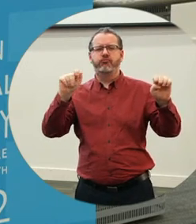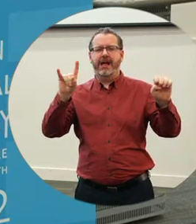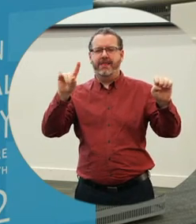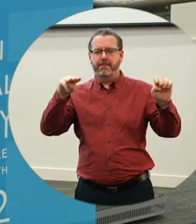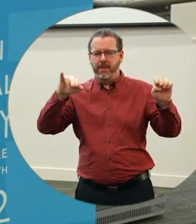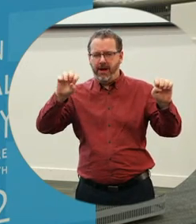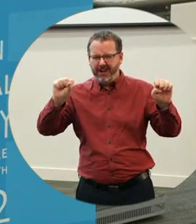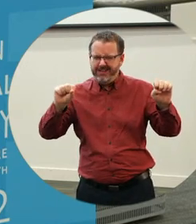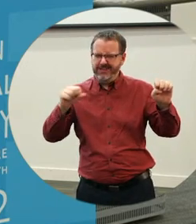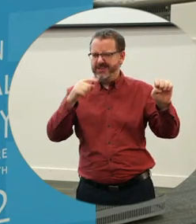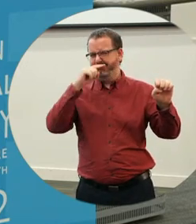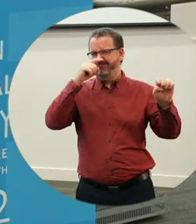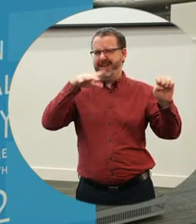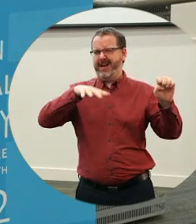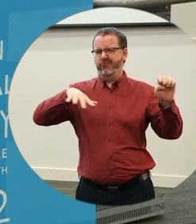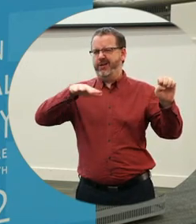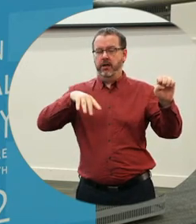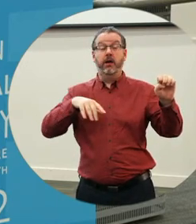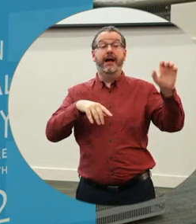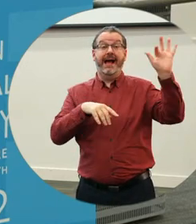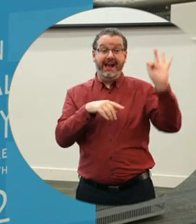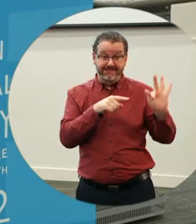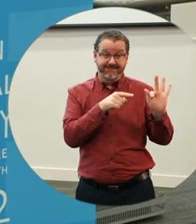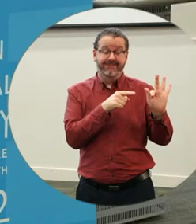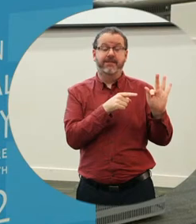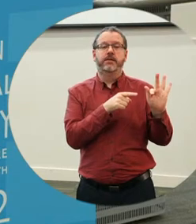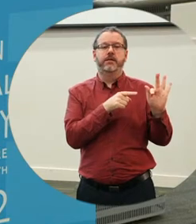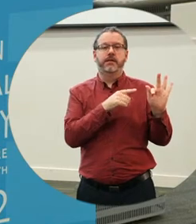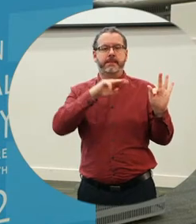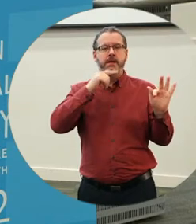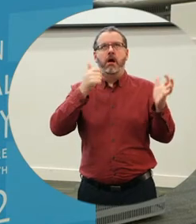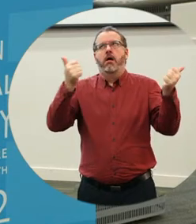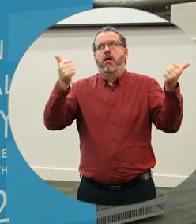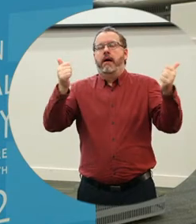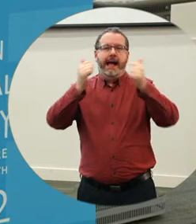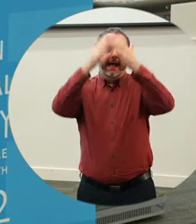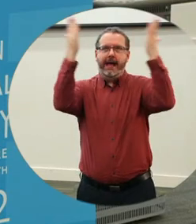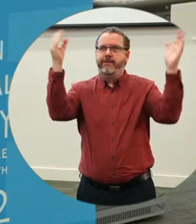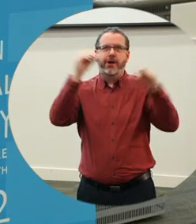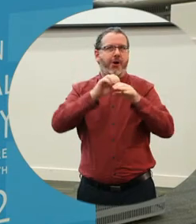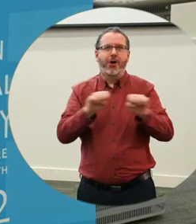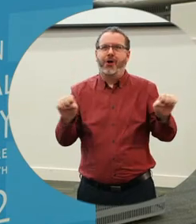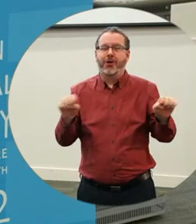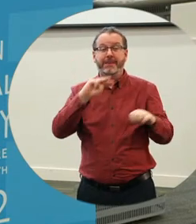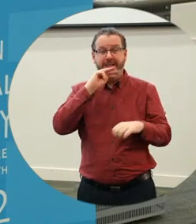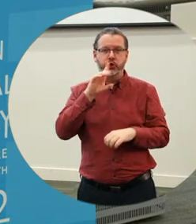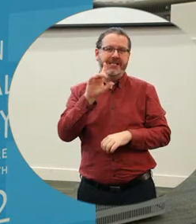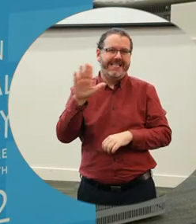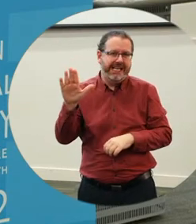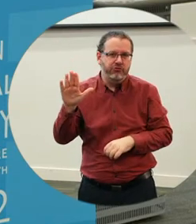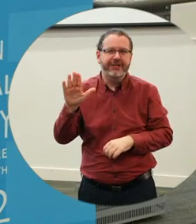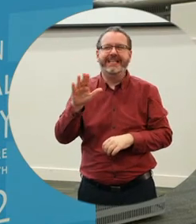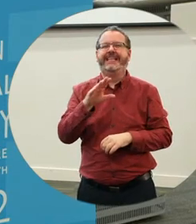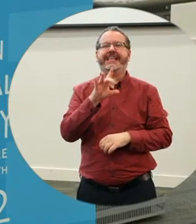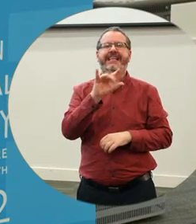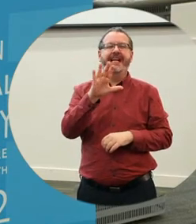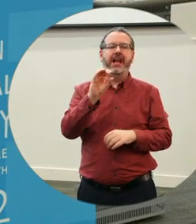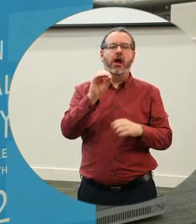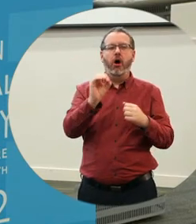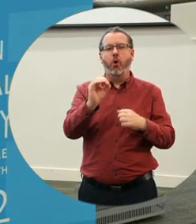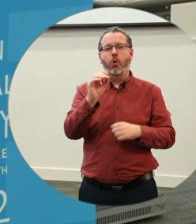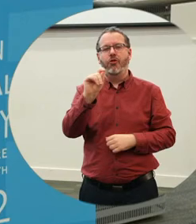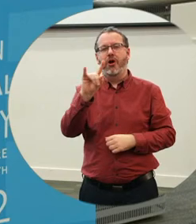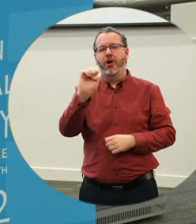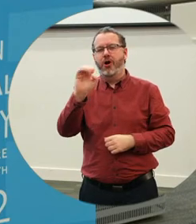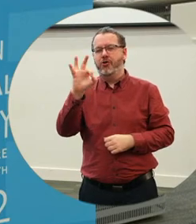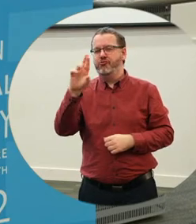suburbs. The F, to go to the F was to be brought to heaven and earth. You were in Dunleary, Kill of the Grange,